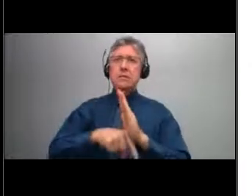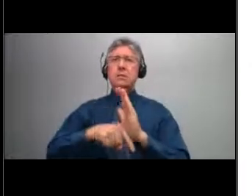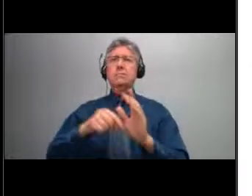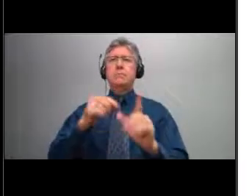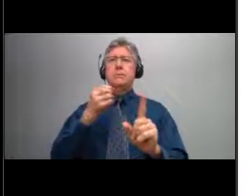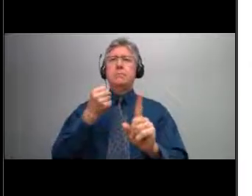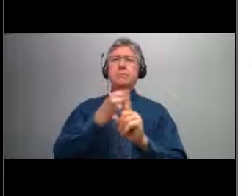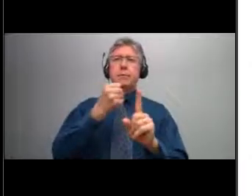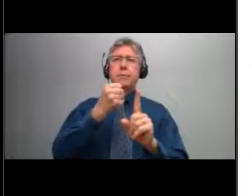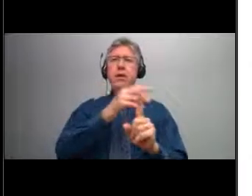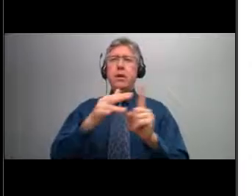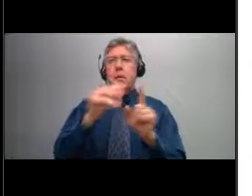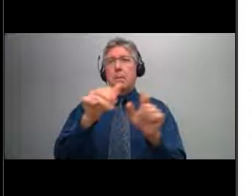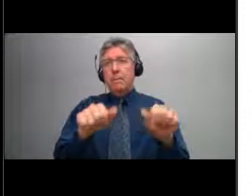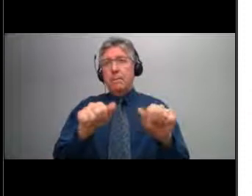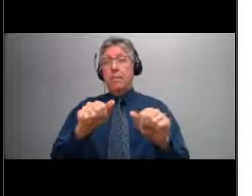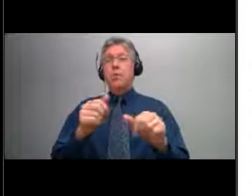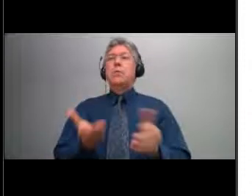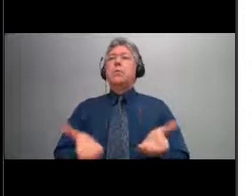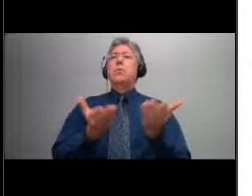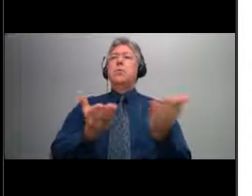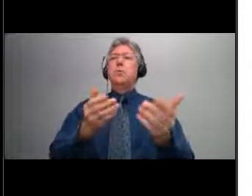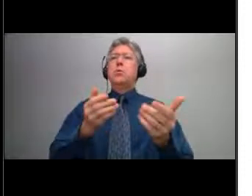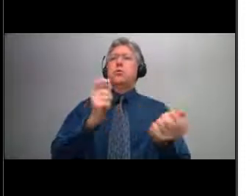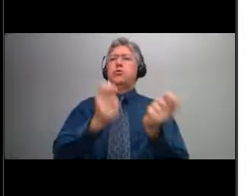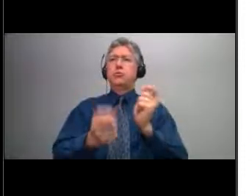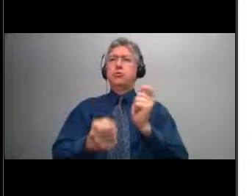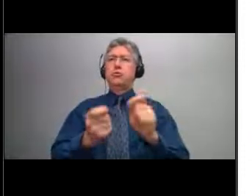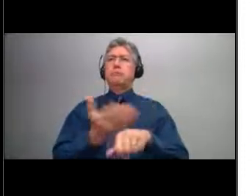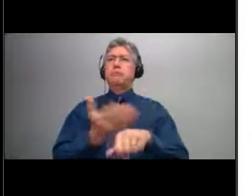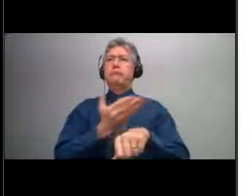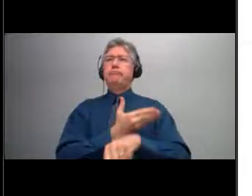proposed project improvements. Next slide, please.